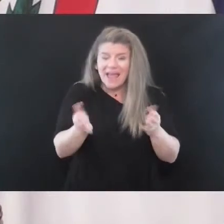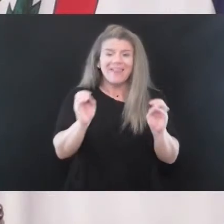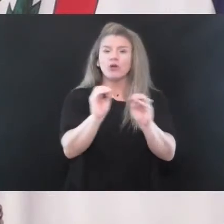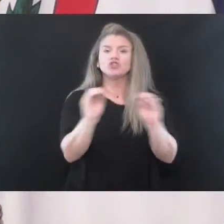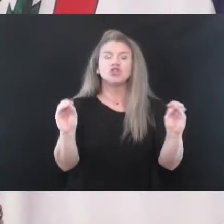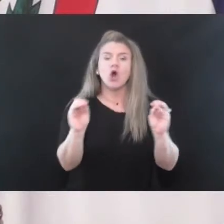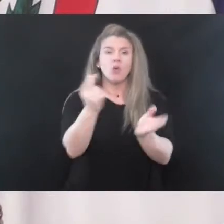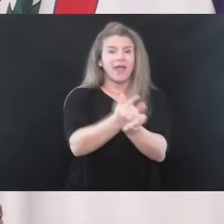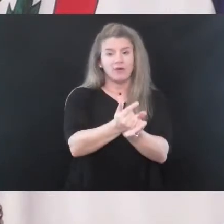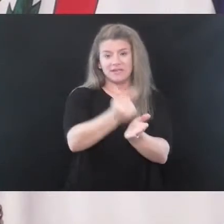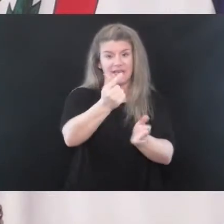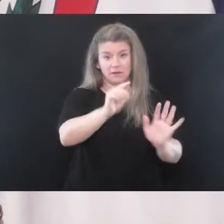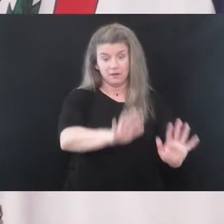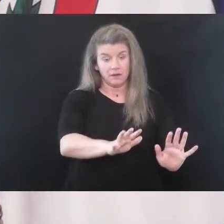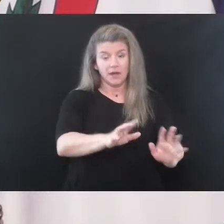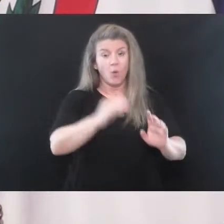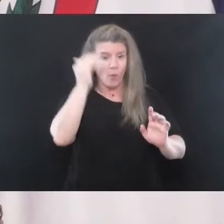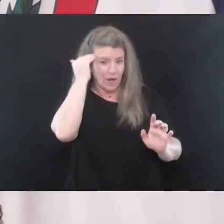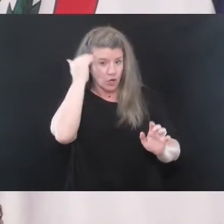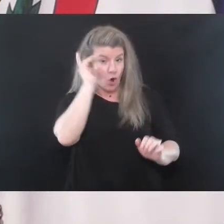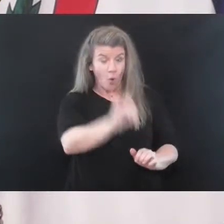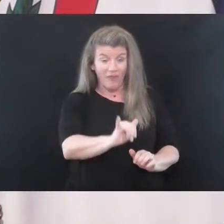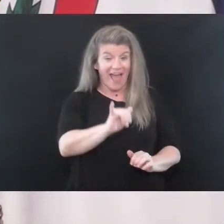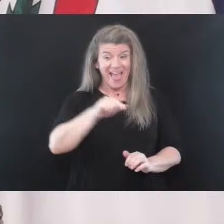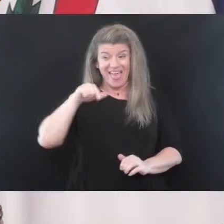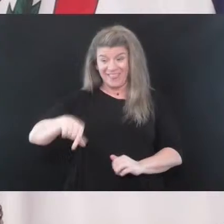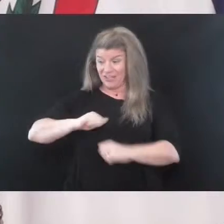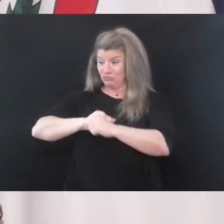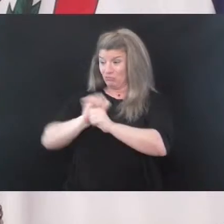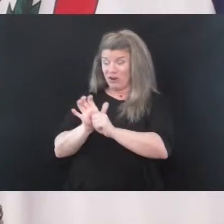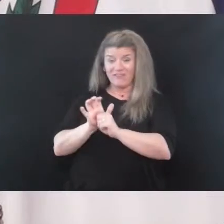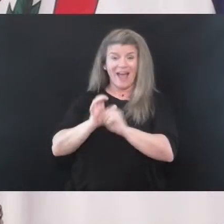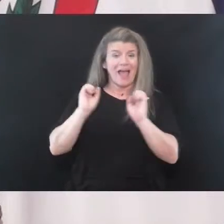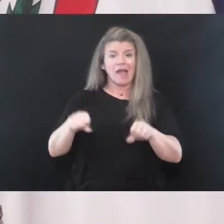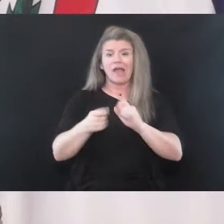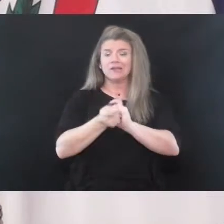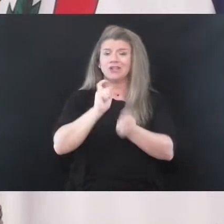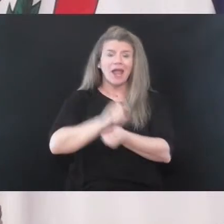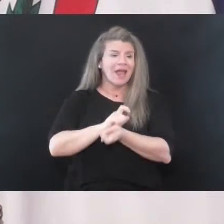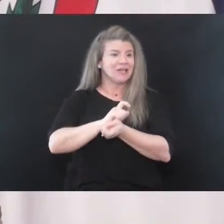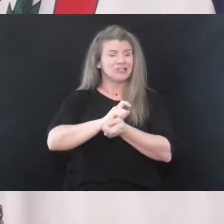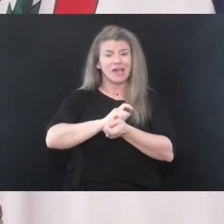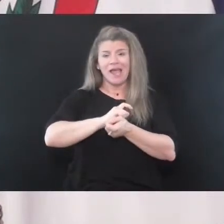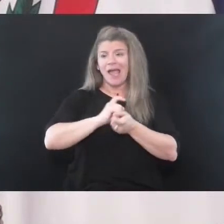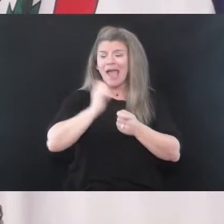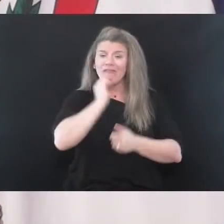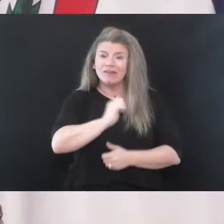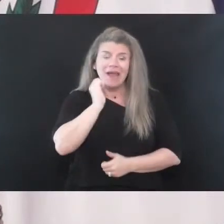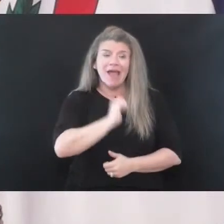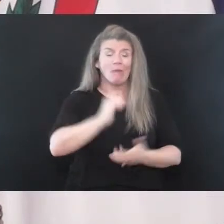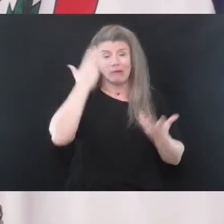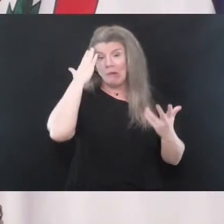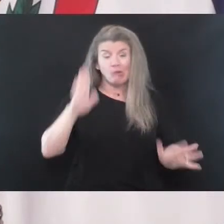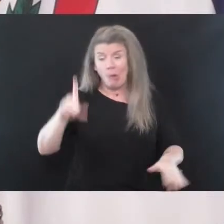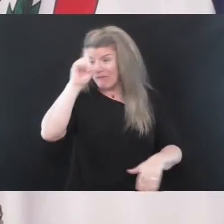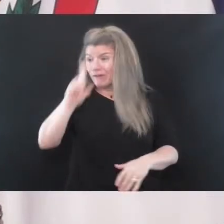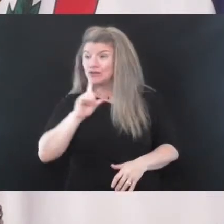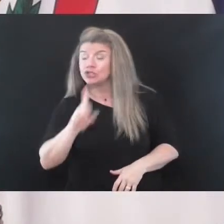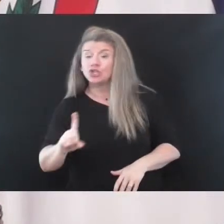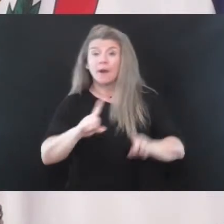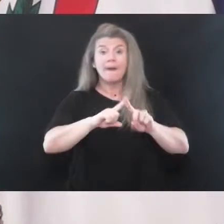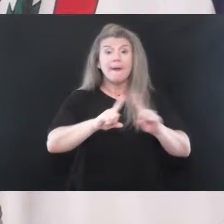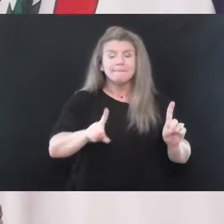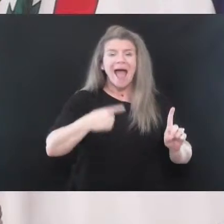guarantee this, we know that, because this thing is fluid and it turns and it bites us all the time. But I